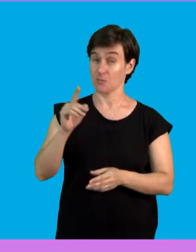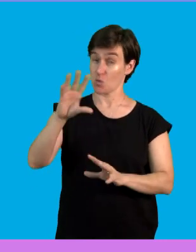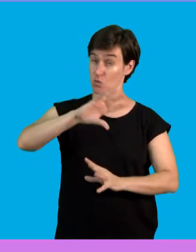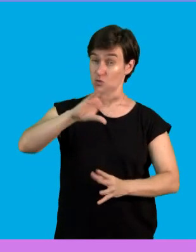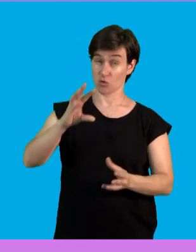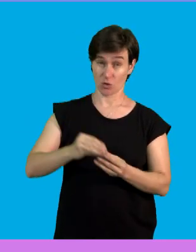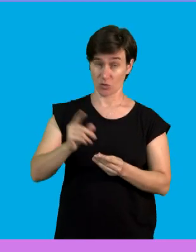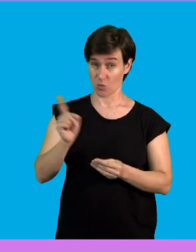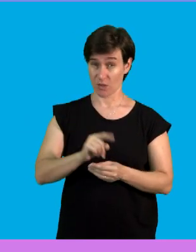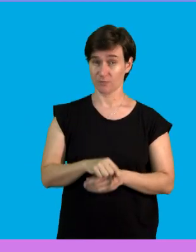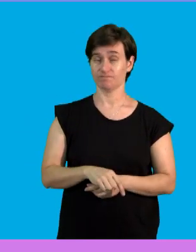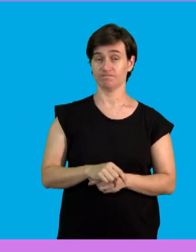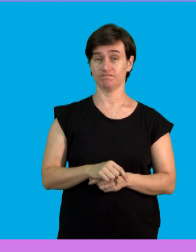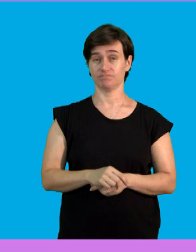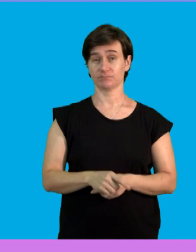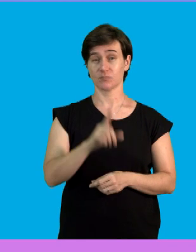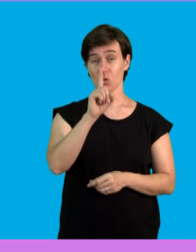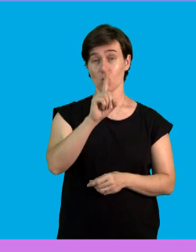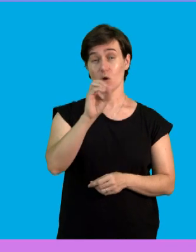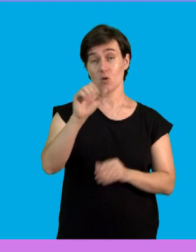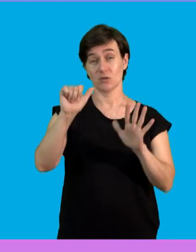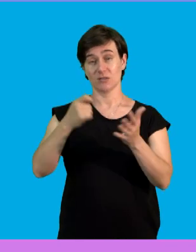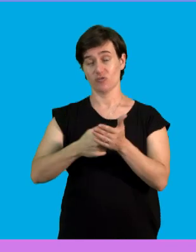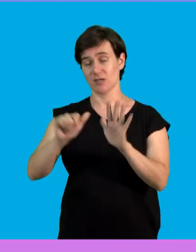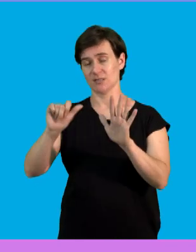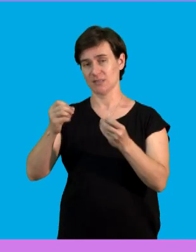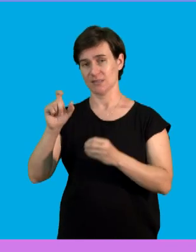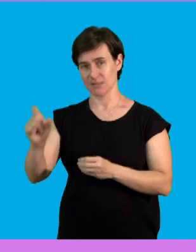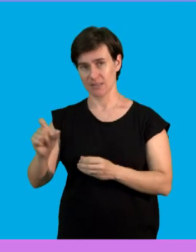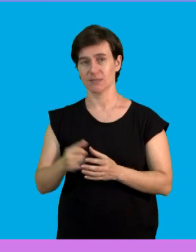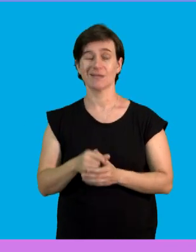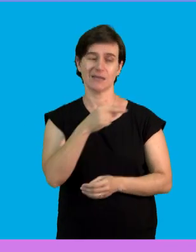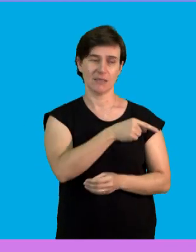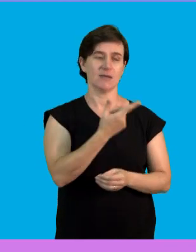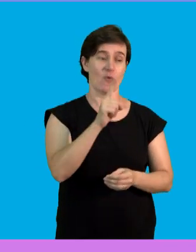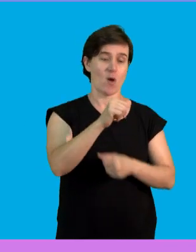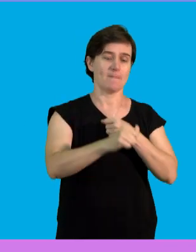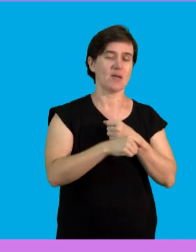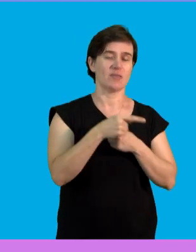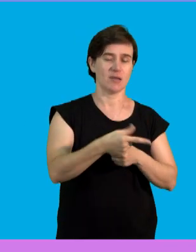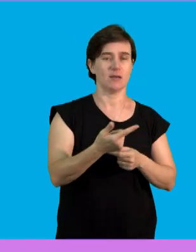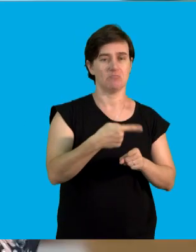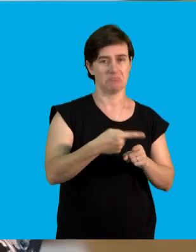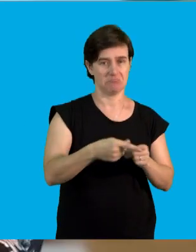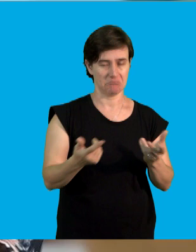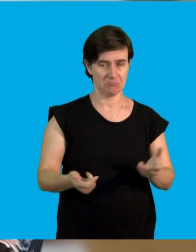106 Rand 60 that he will spend if he only do those.